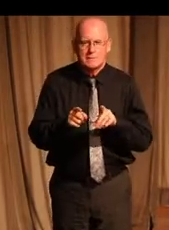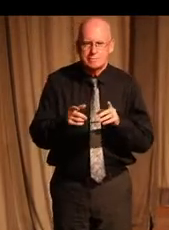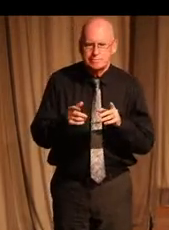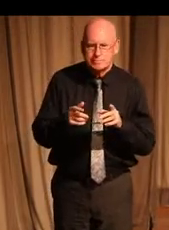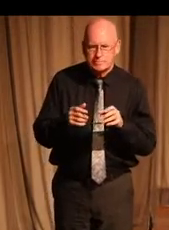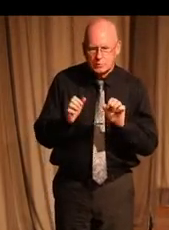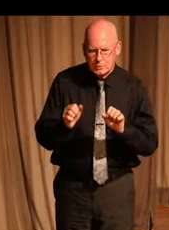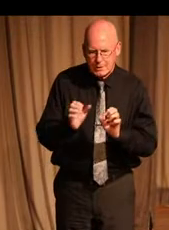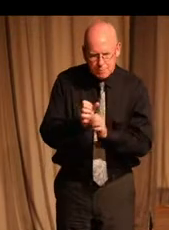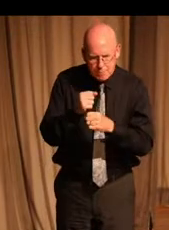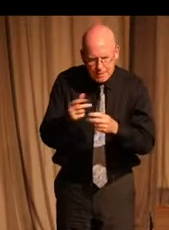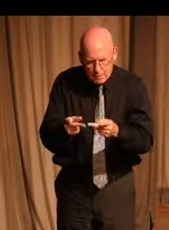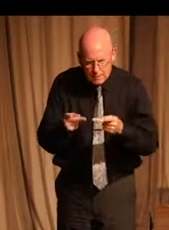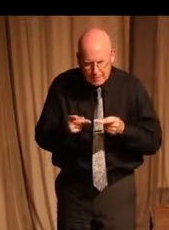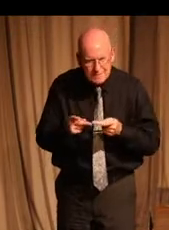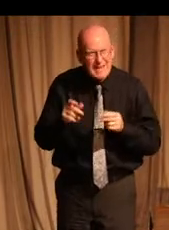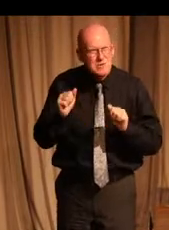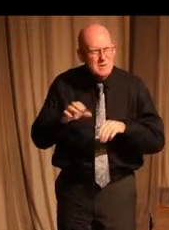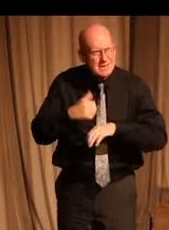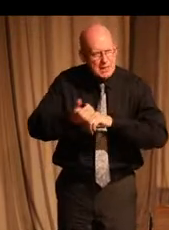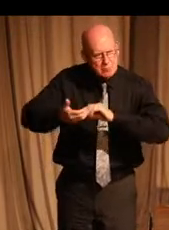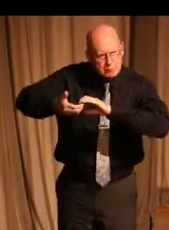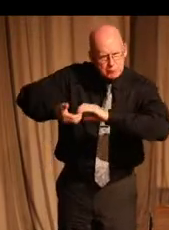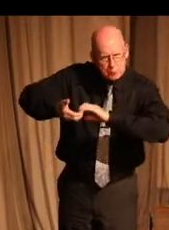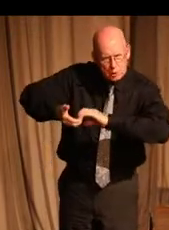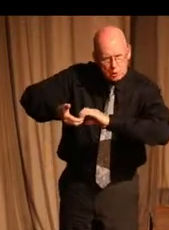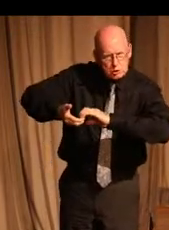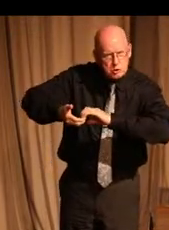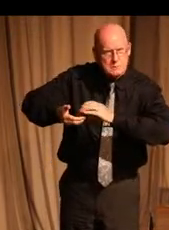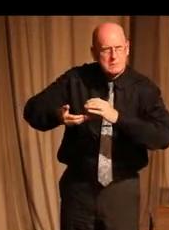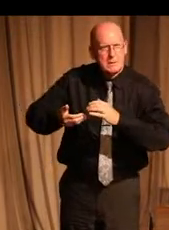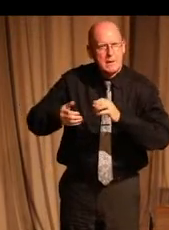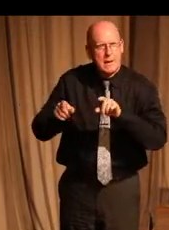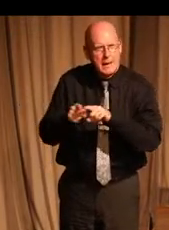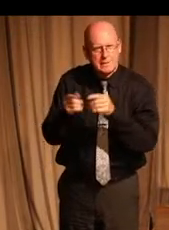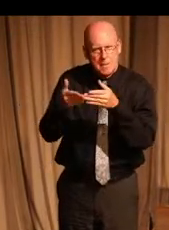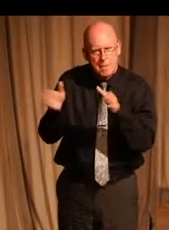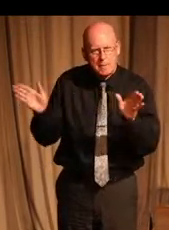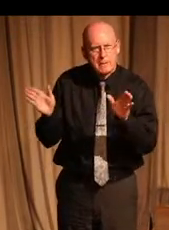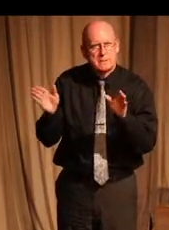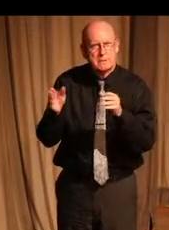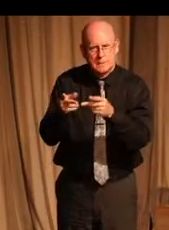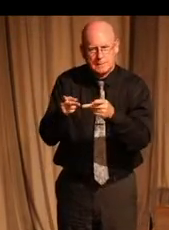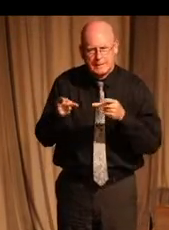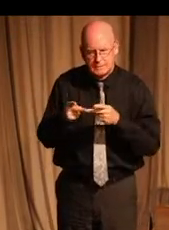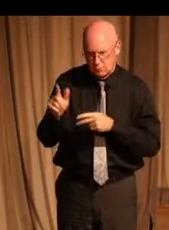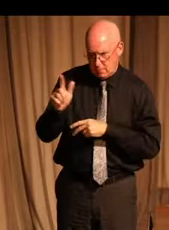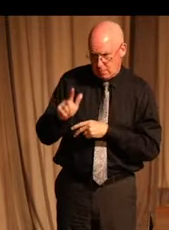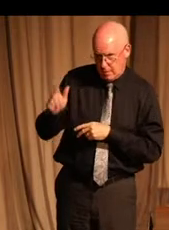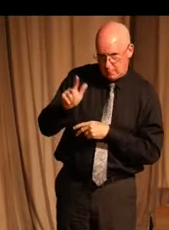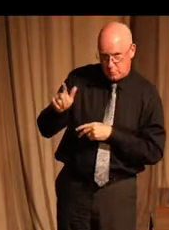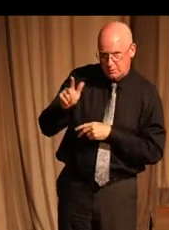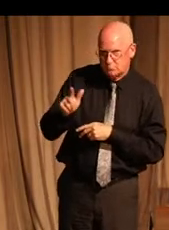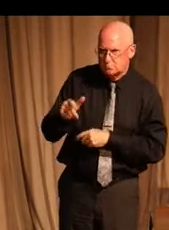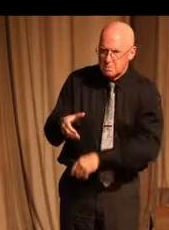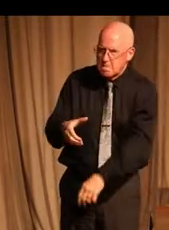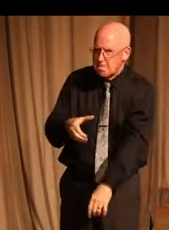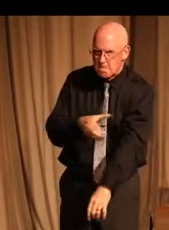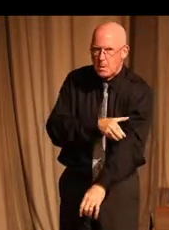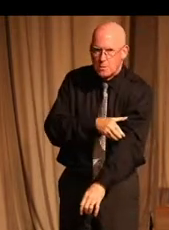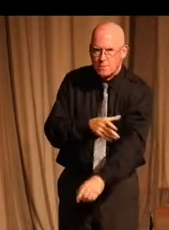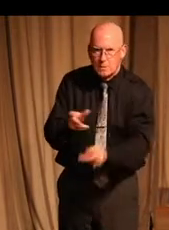you can work with in allyship. And I think it, as a public facing space, I think libraries are really powerful